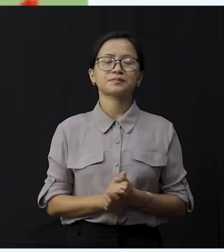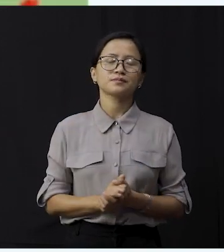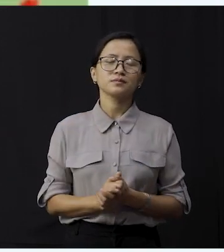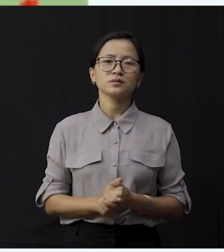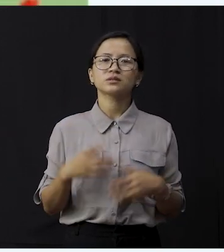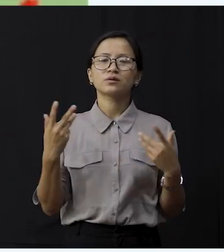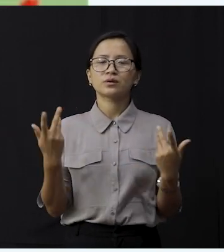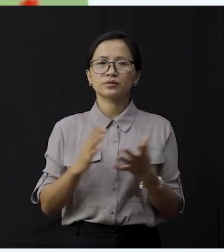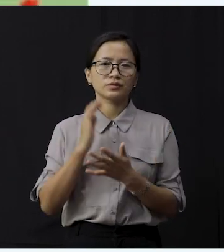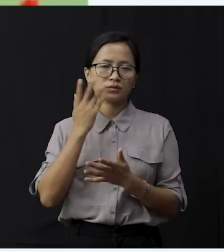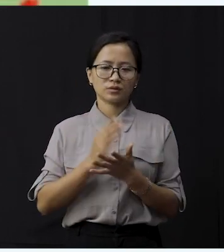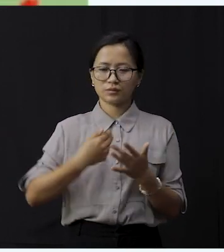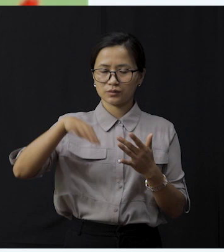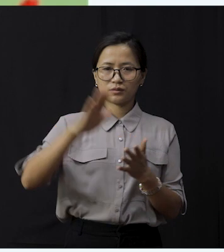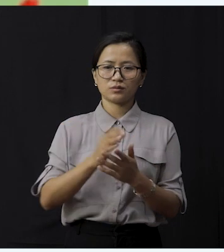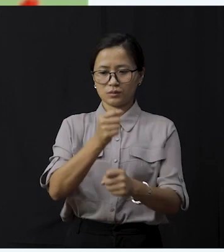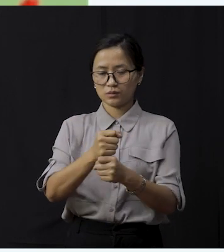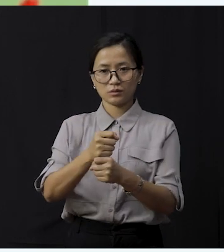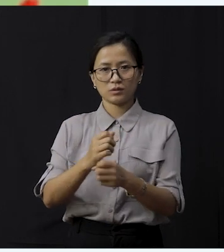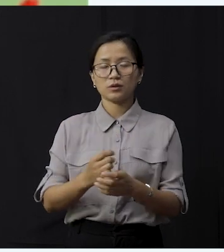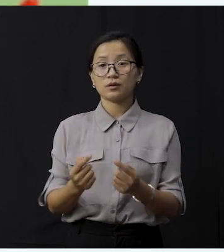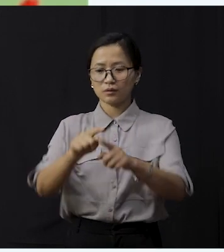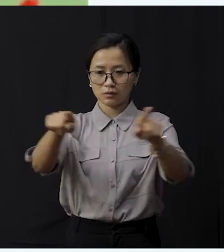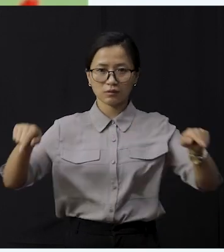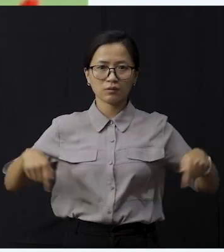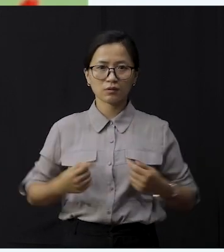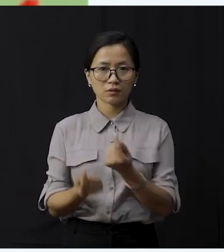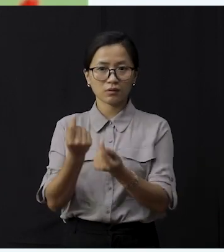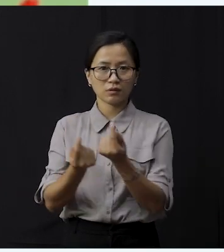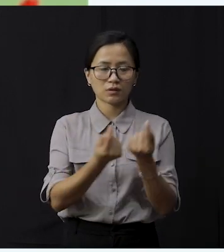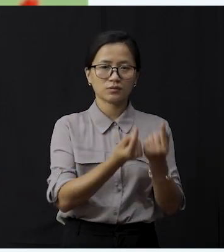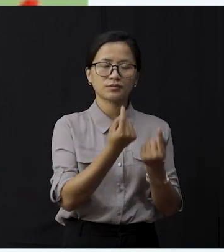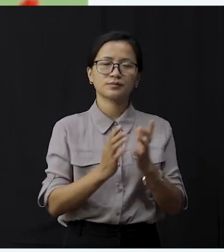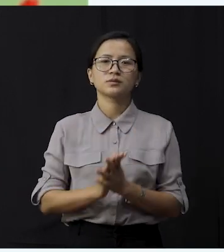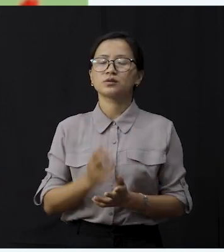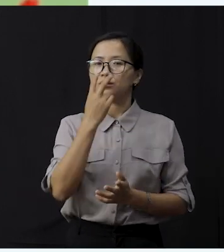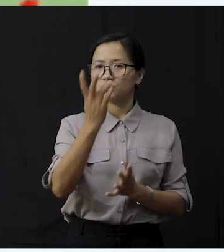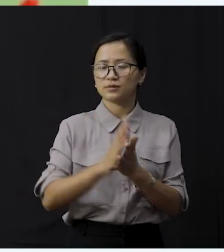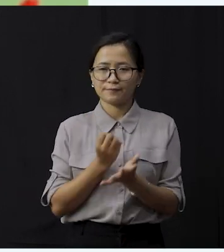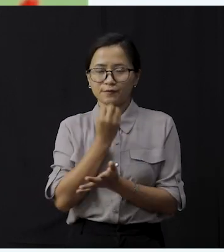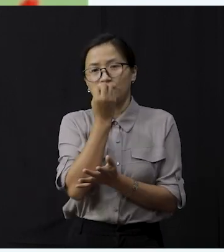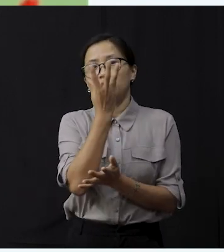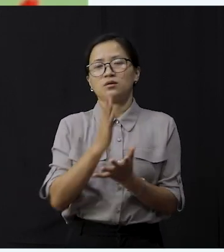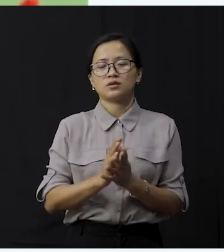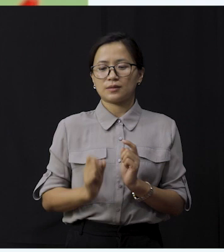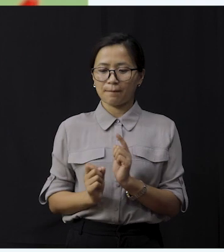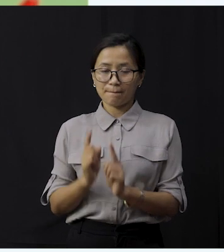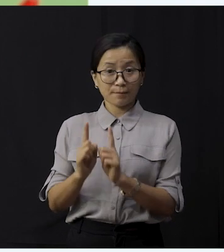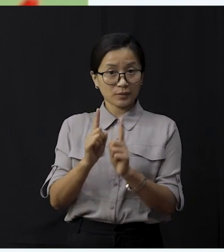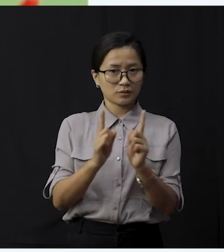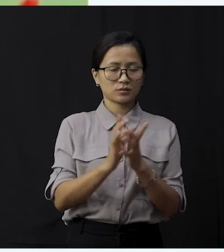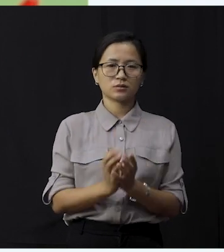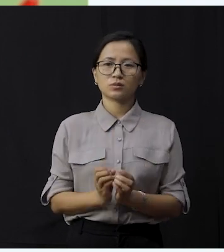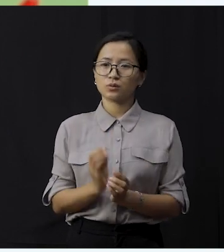And whenever you happen to come across a garden, it is important for you that if you see the flowers or the plants growing, or